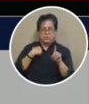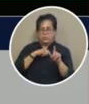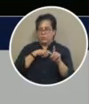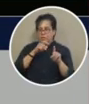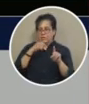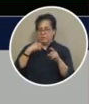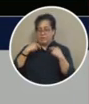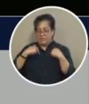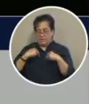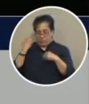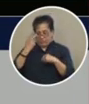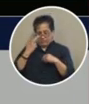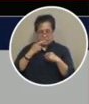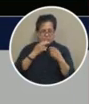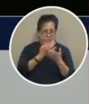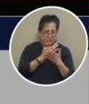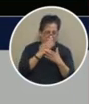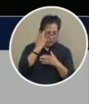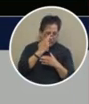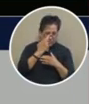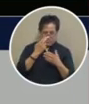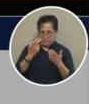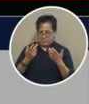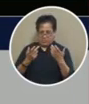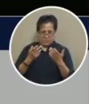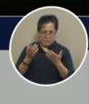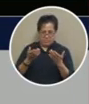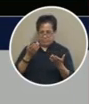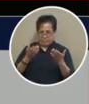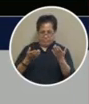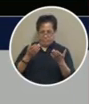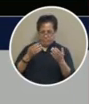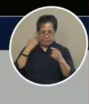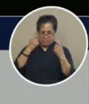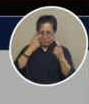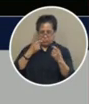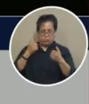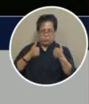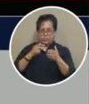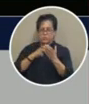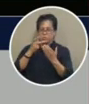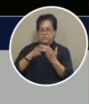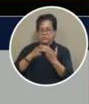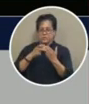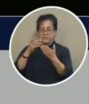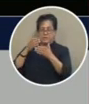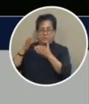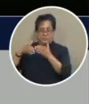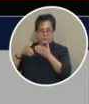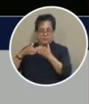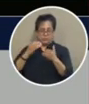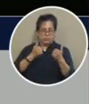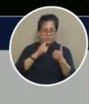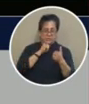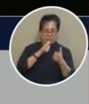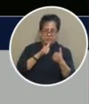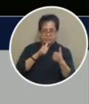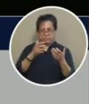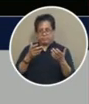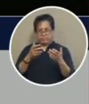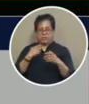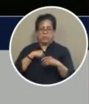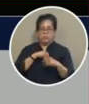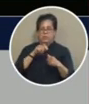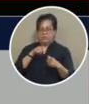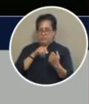health reasons and financial reasons to consider as we look at which projects will be completed, which ones will not. But we will